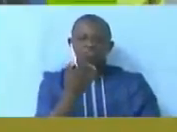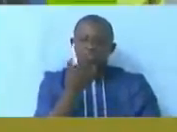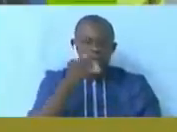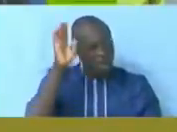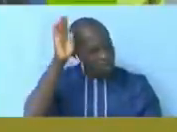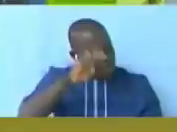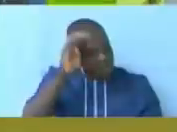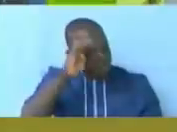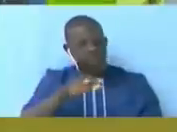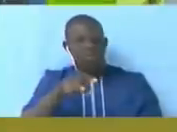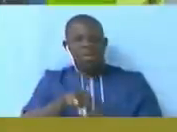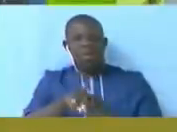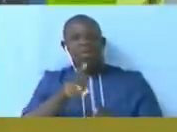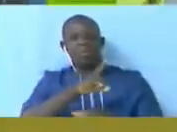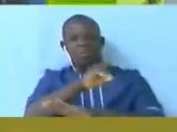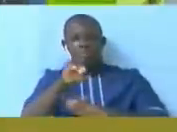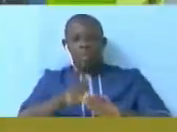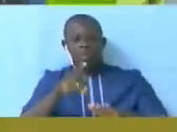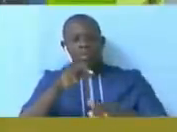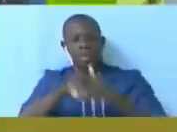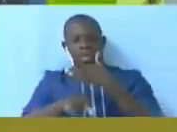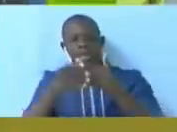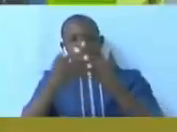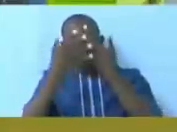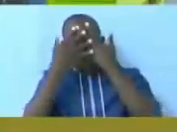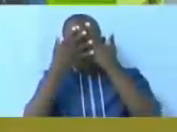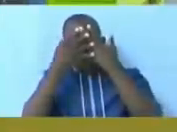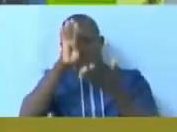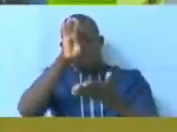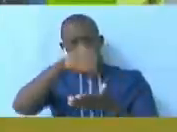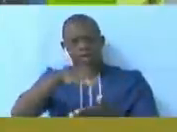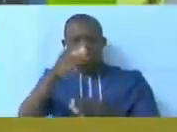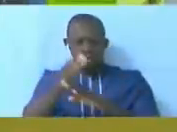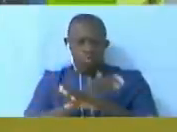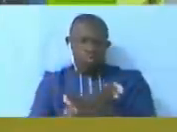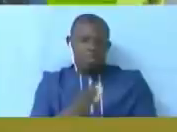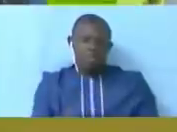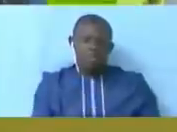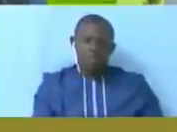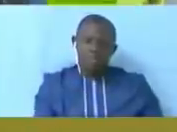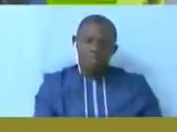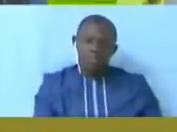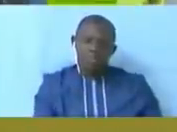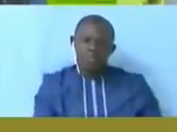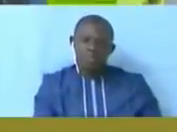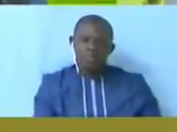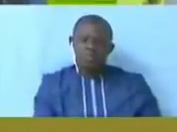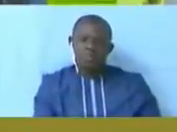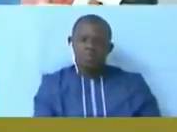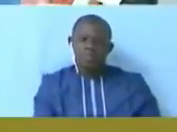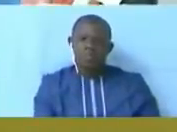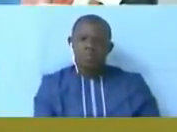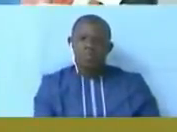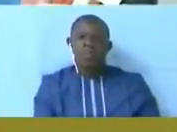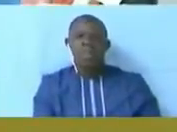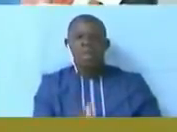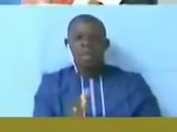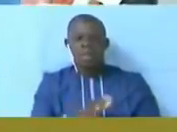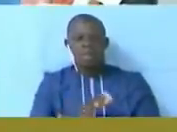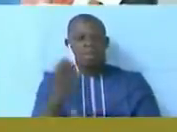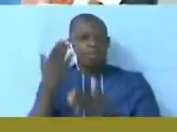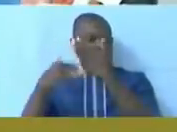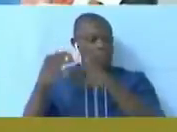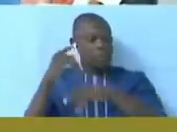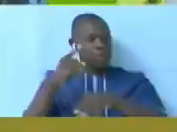2. Sidan jamal be je me alon ko fon ye narna ya ye Sidan Rodi akang inarna abulo se le kasibum bar wato be. So but at the time but